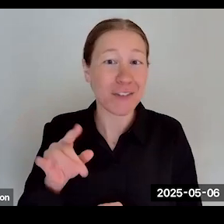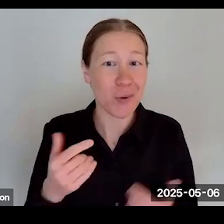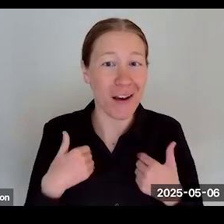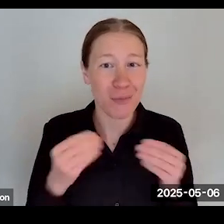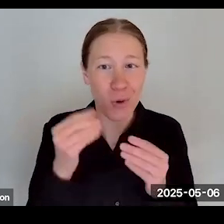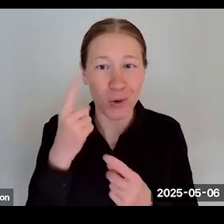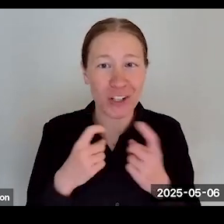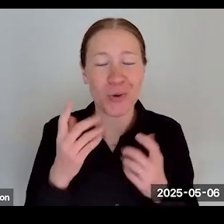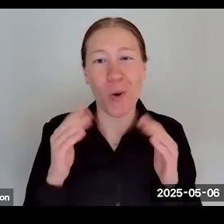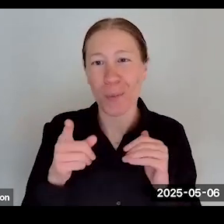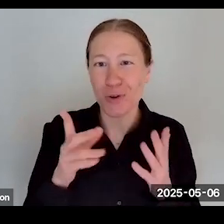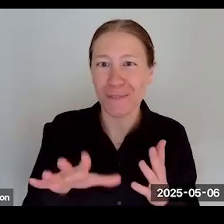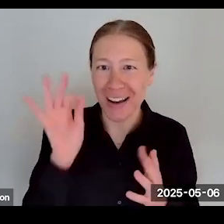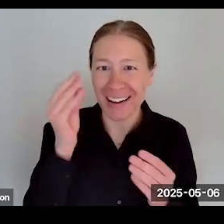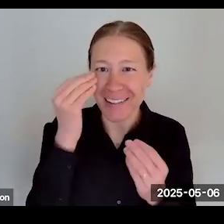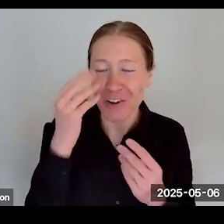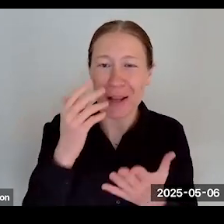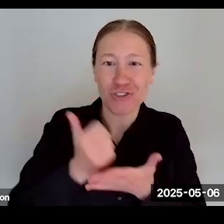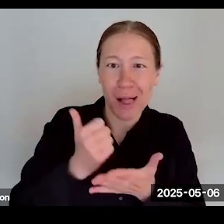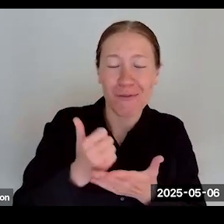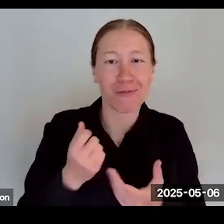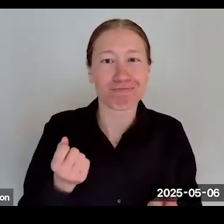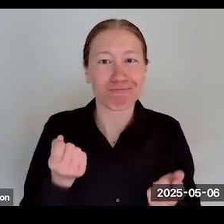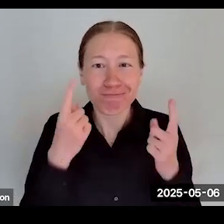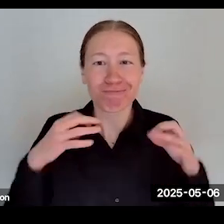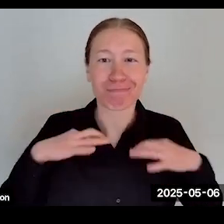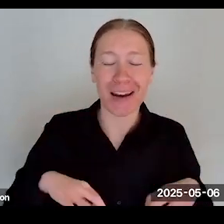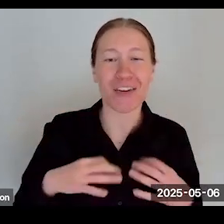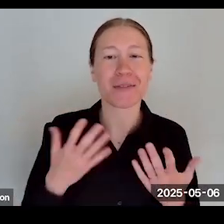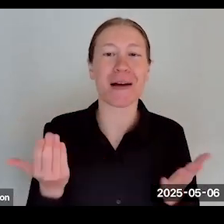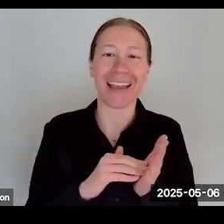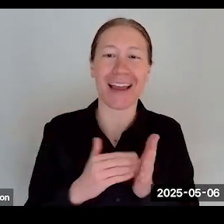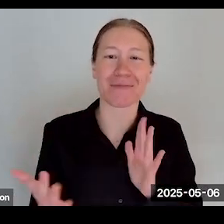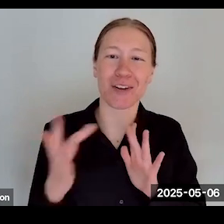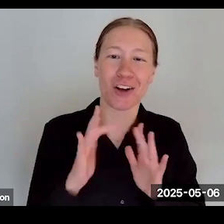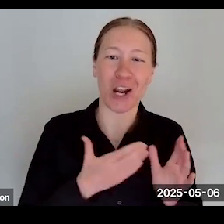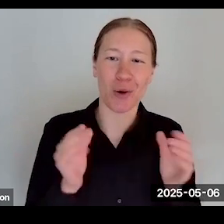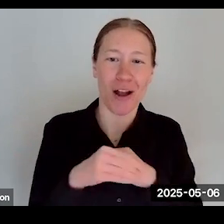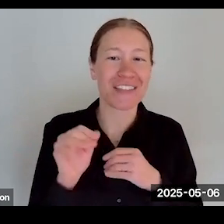this information helpful, but again, please reach out to our office if we can assist you with your learning needs.